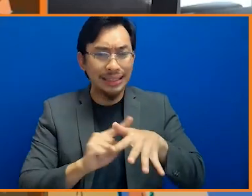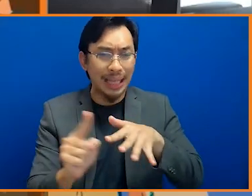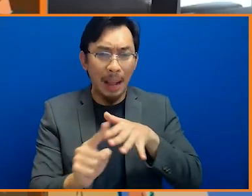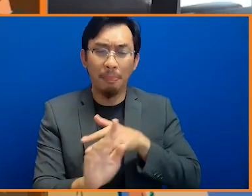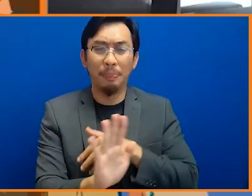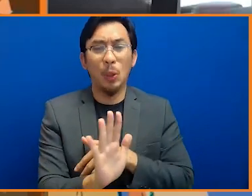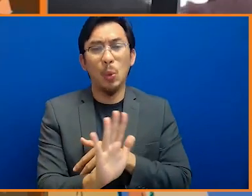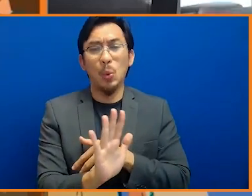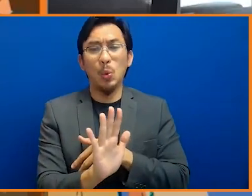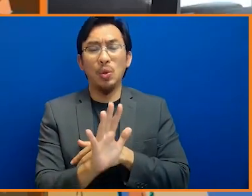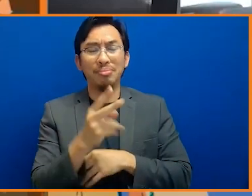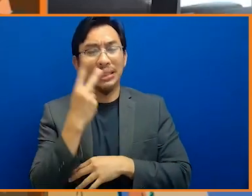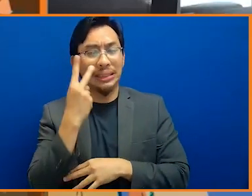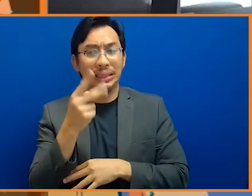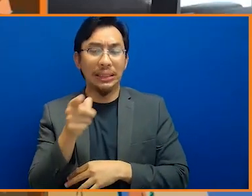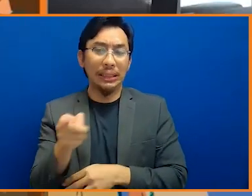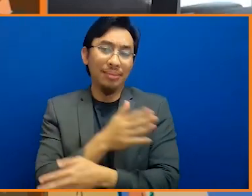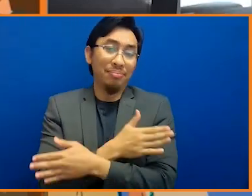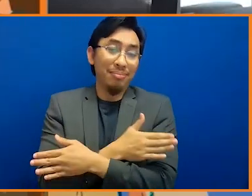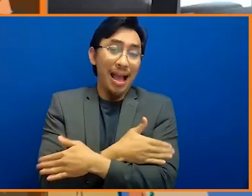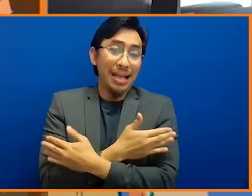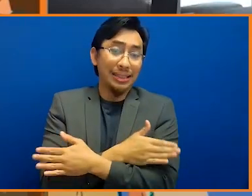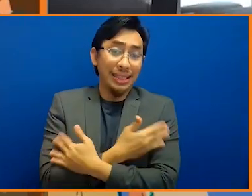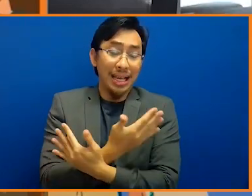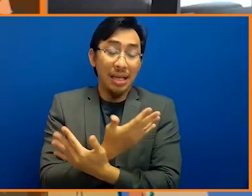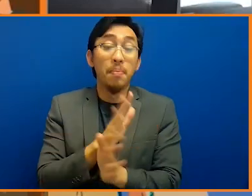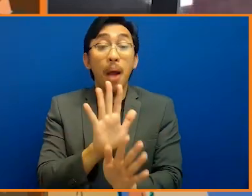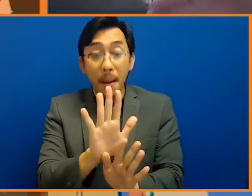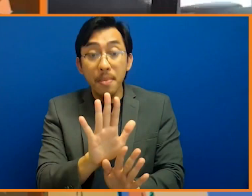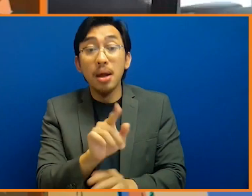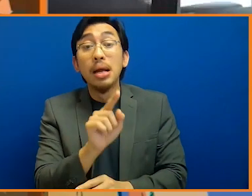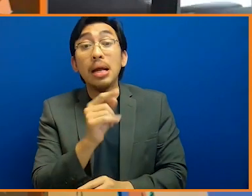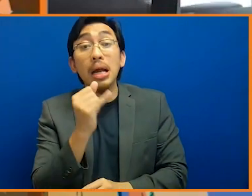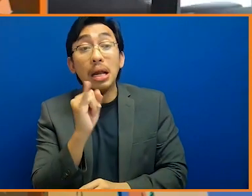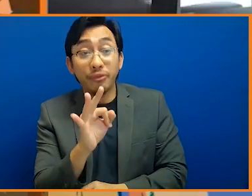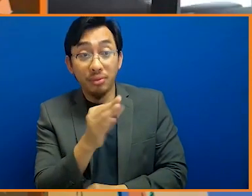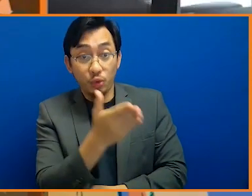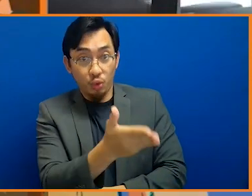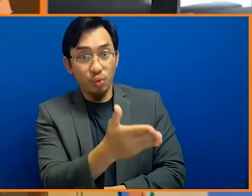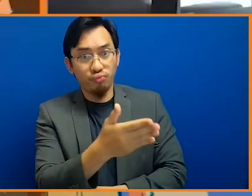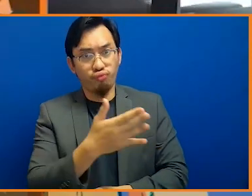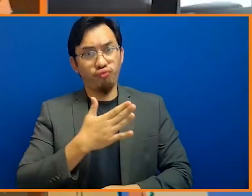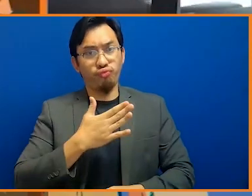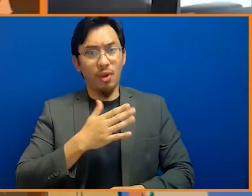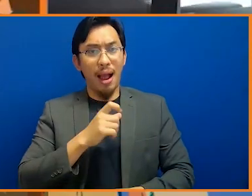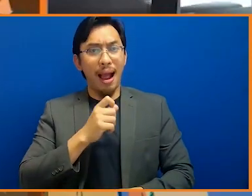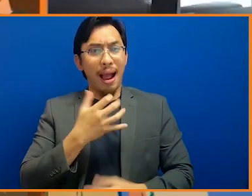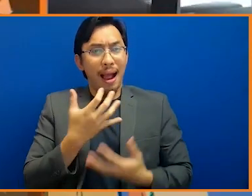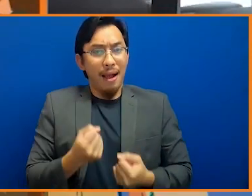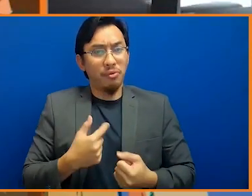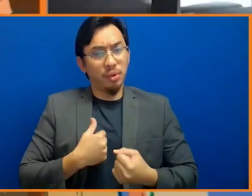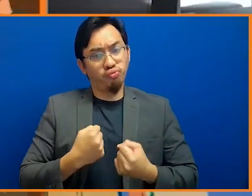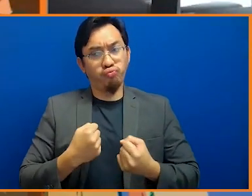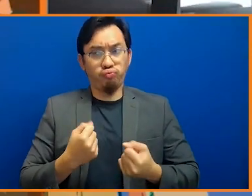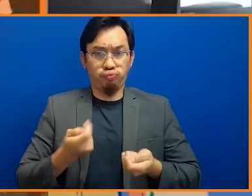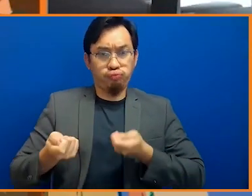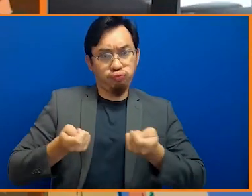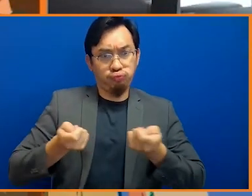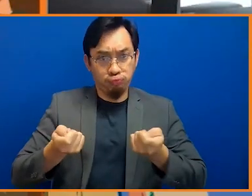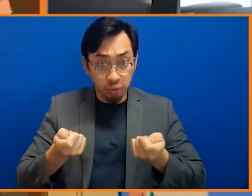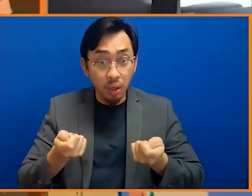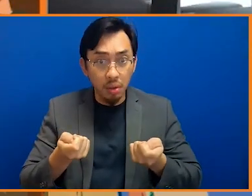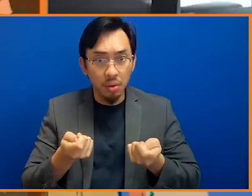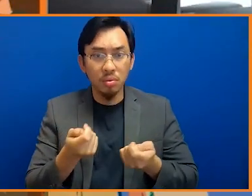building anymore, looking at the case of Banda Aceh. So if you are the authority, probably the